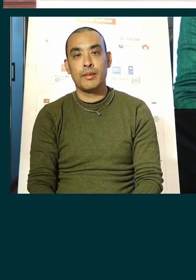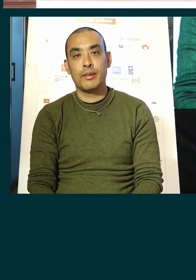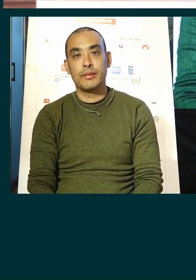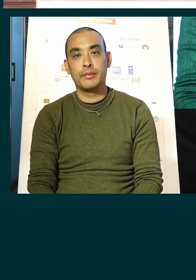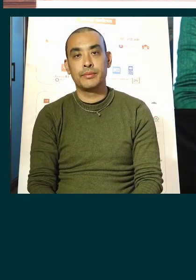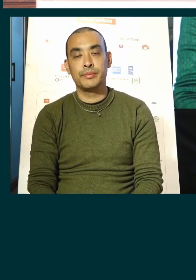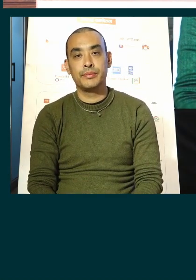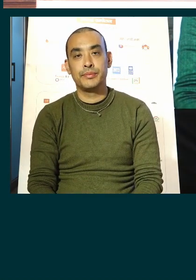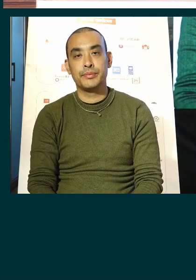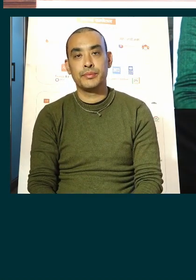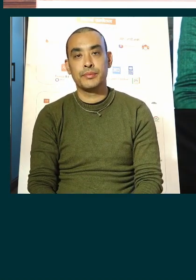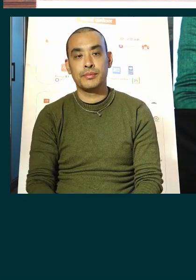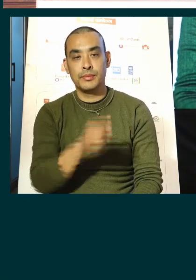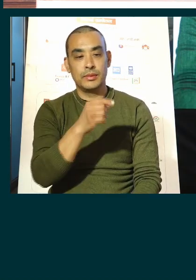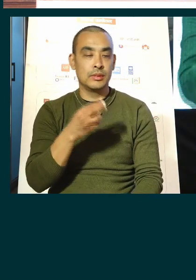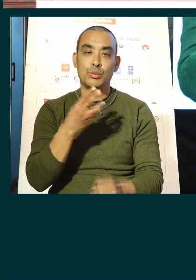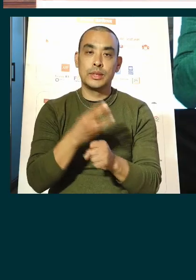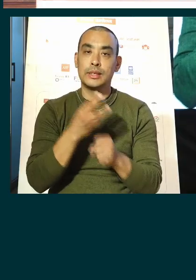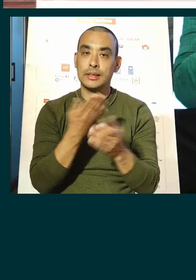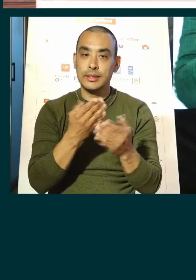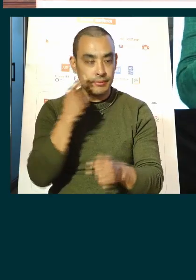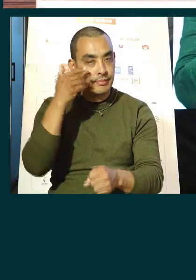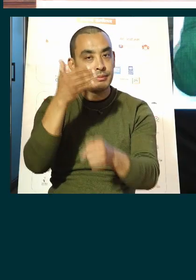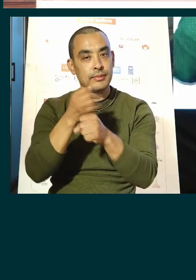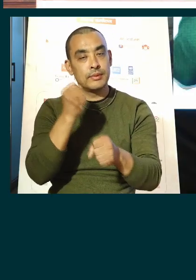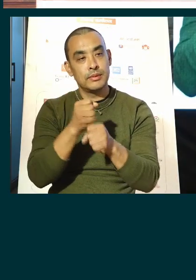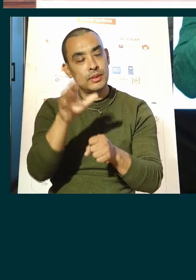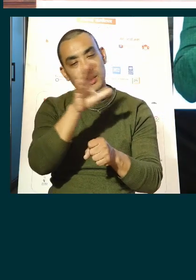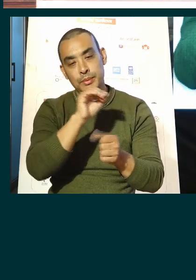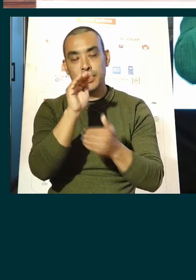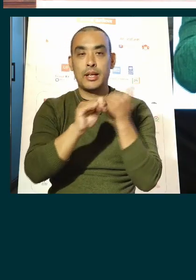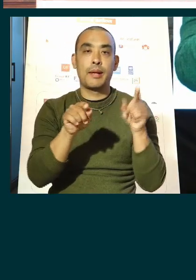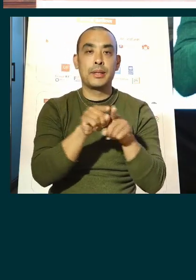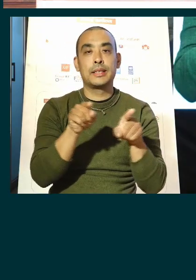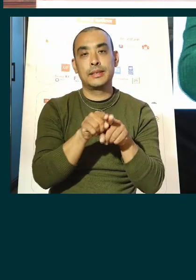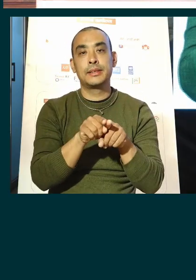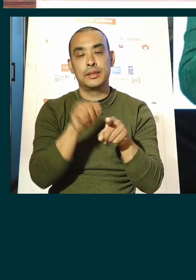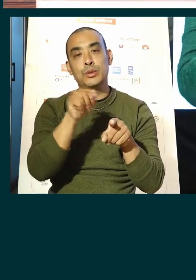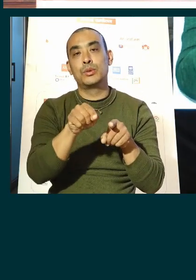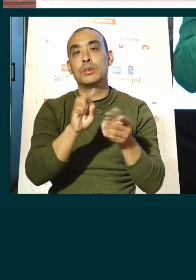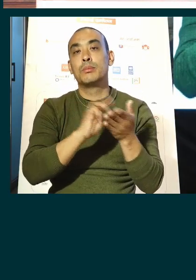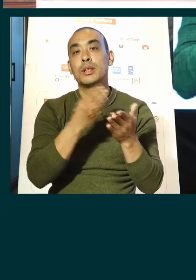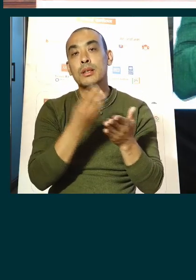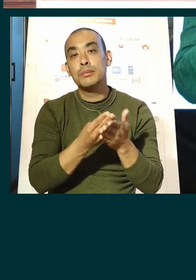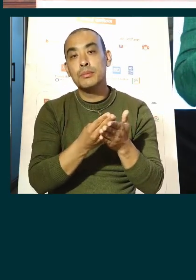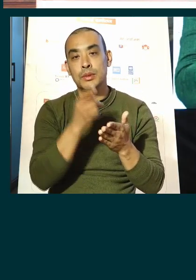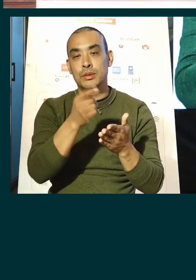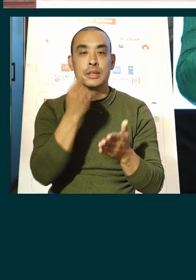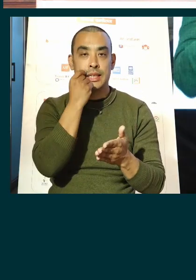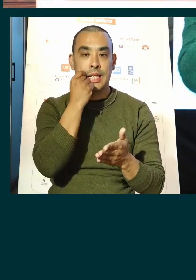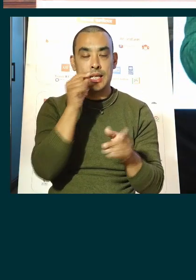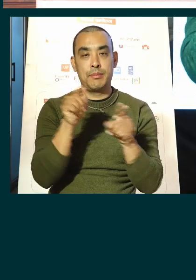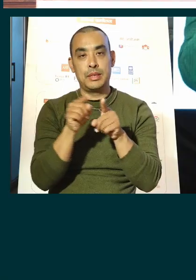The mission has also, this whole process has also transformed into the masculinity, has